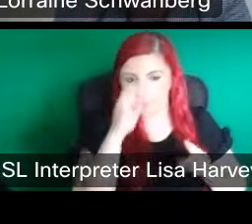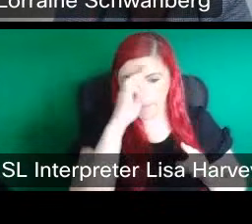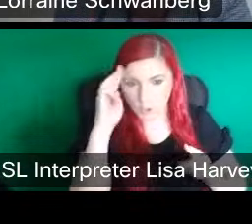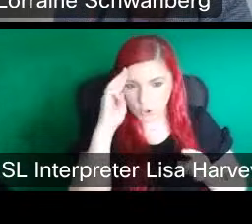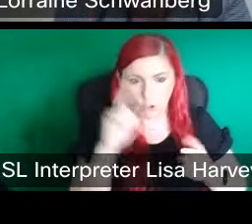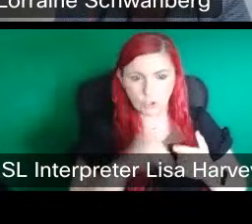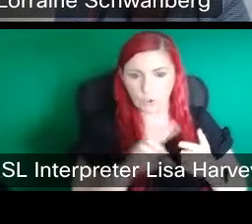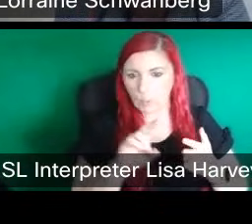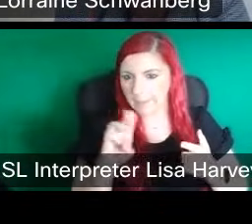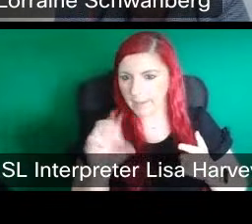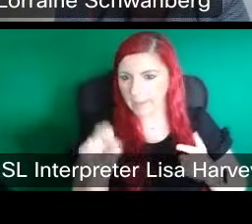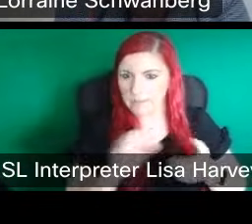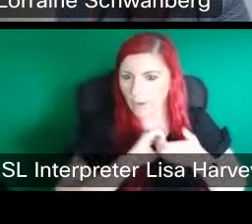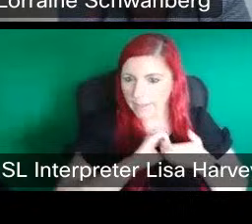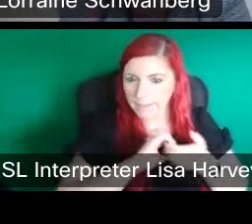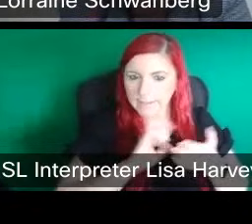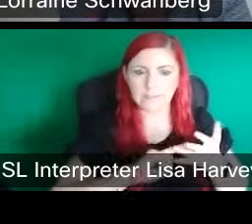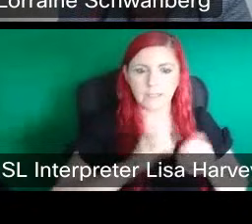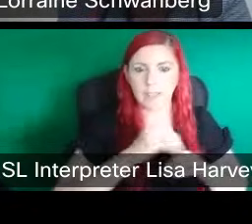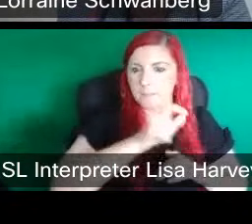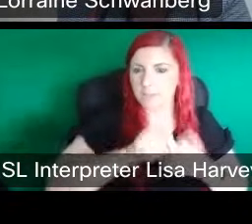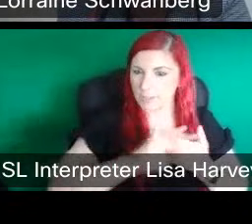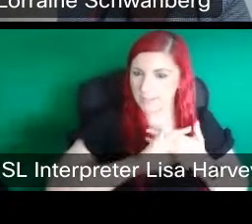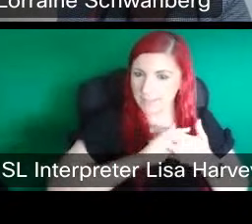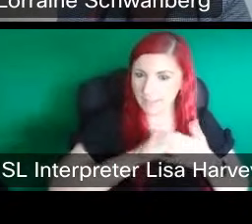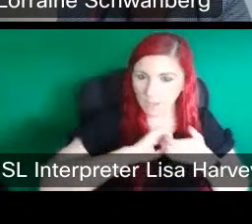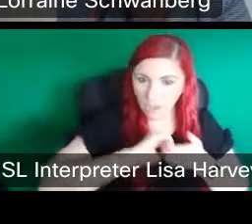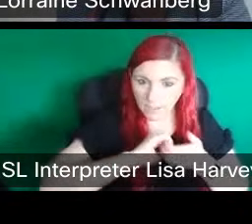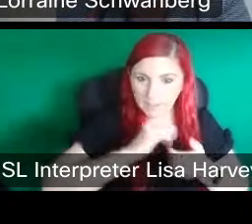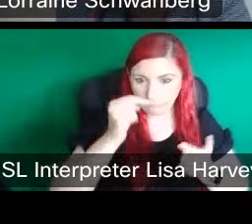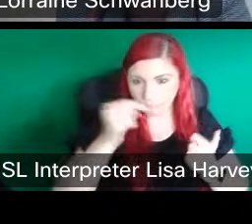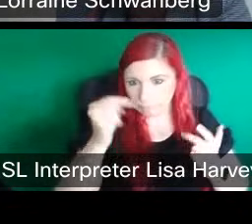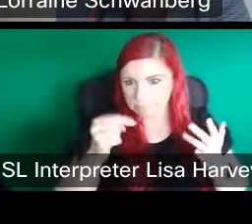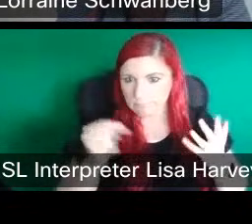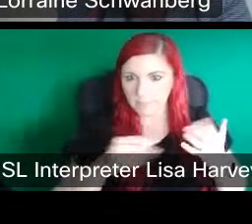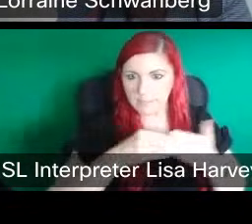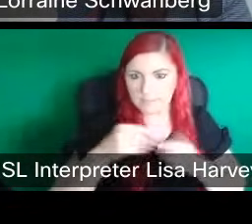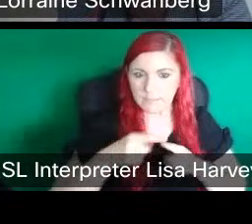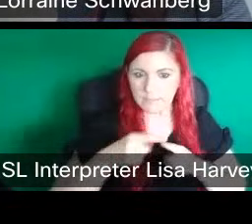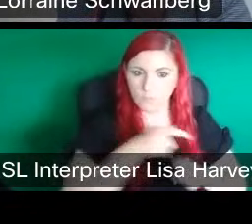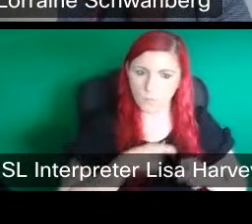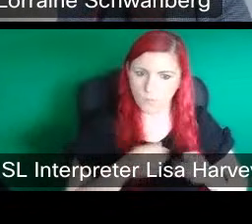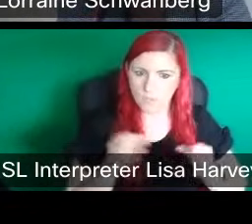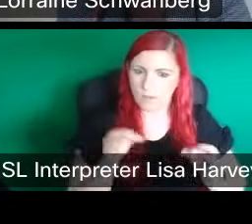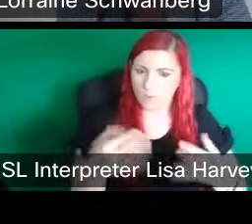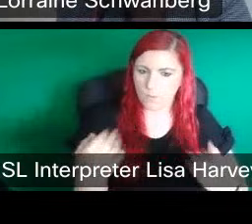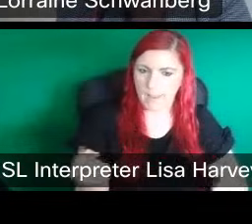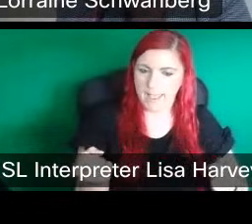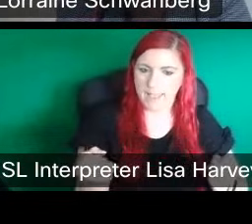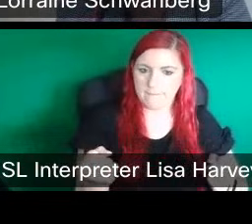colleagues, quality and patient safety colleagues who might be taking a leading role with regards to that. And we do have face-to-face